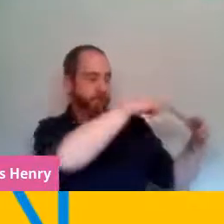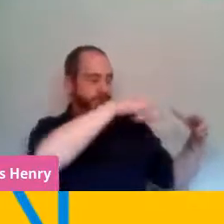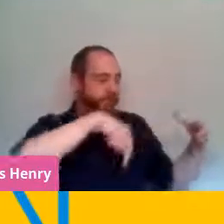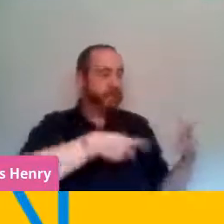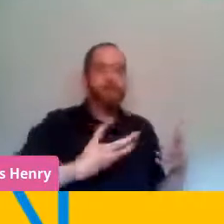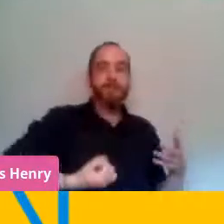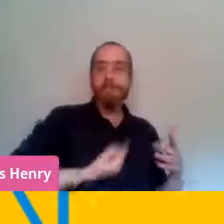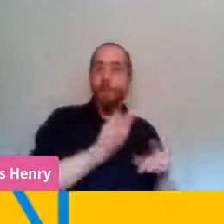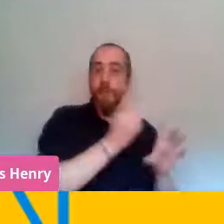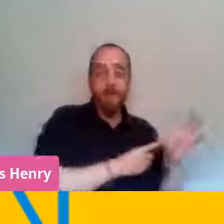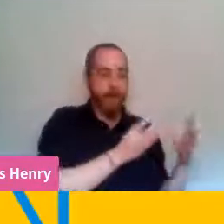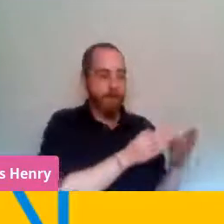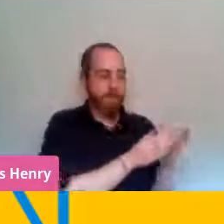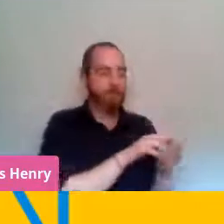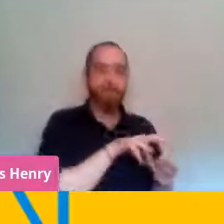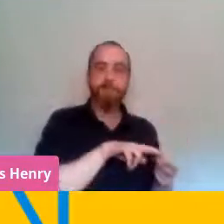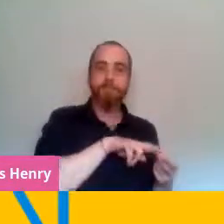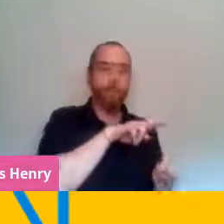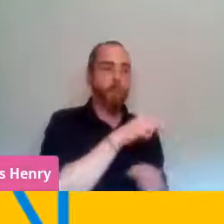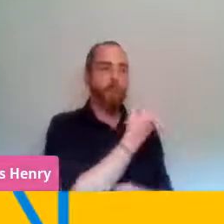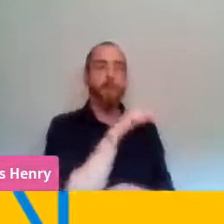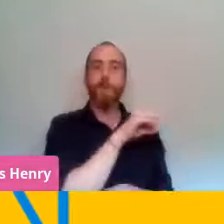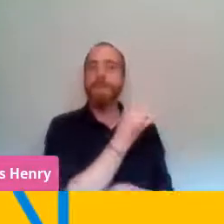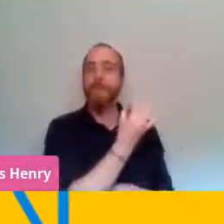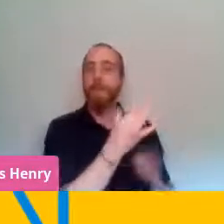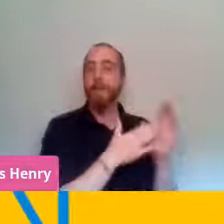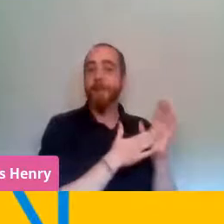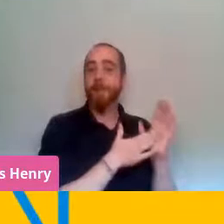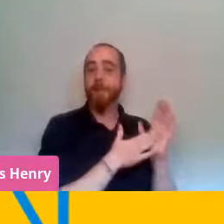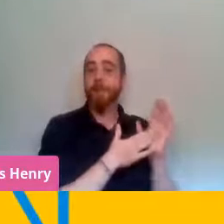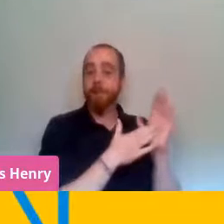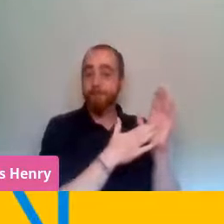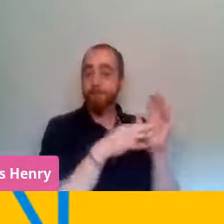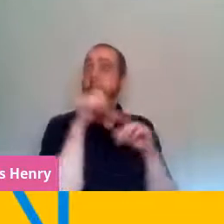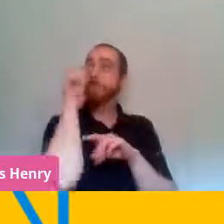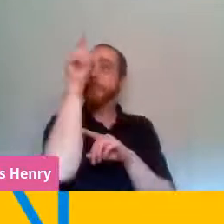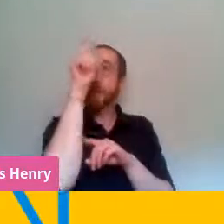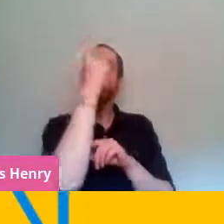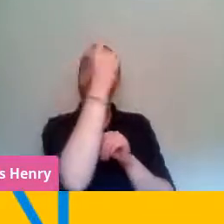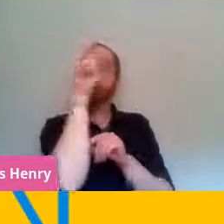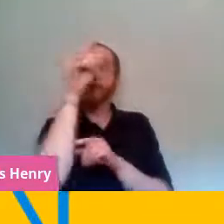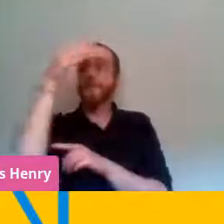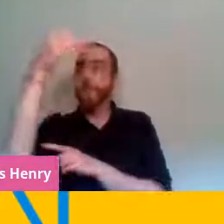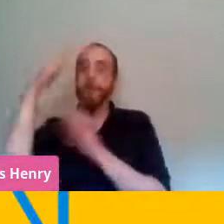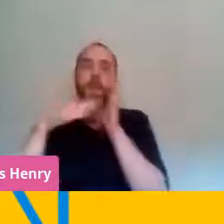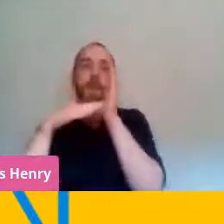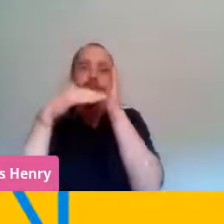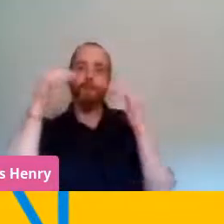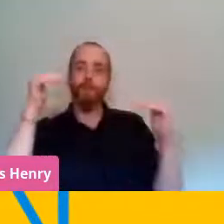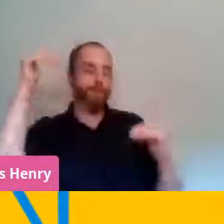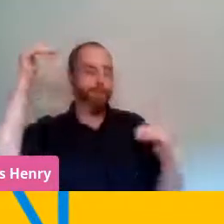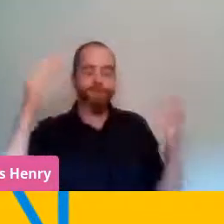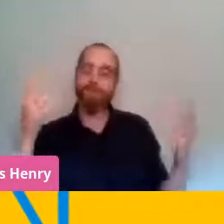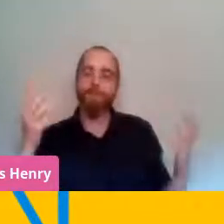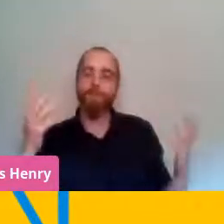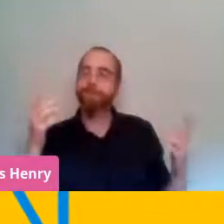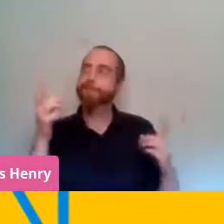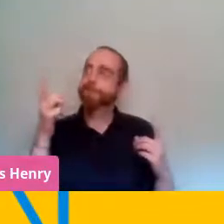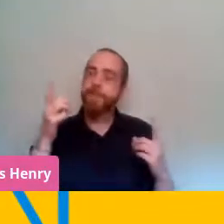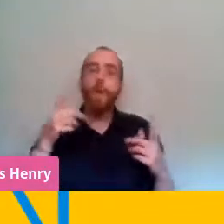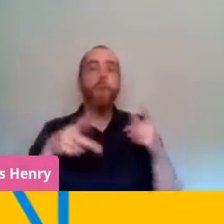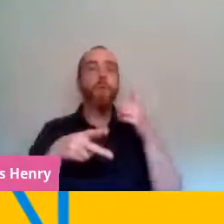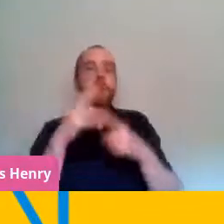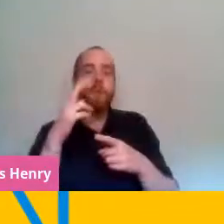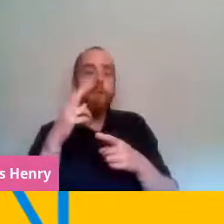rights. And it's not a coincidence that if you look at our faces, we're disproportionately Black, people of color, and female. So what we've done as a